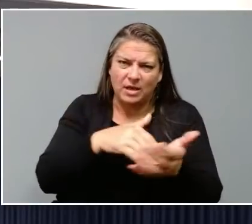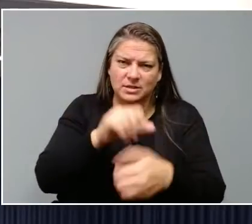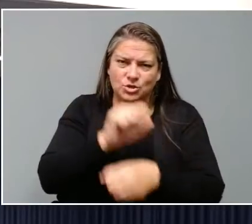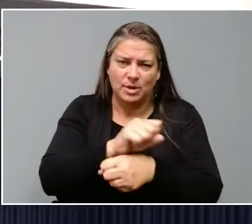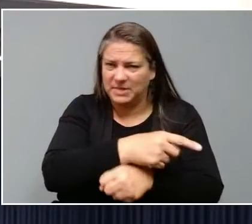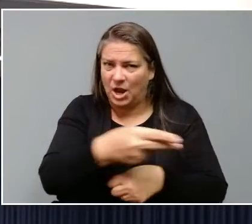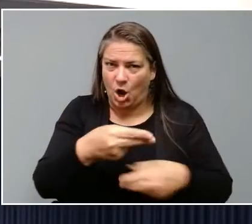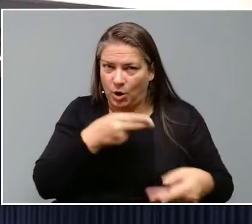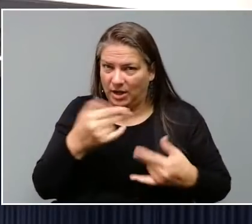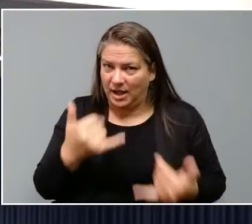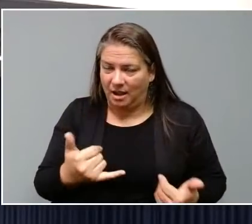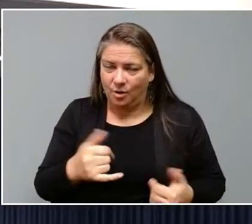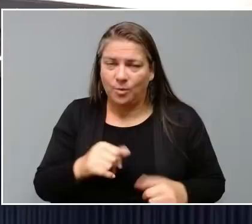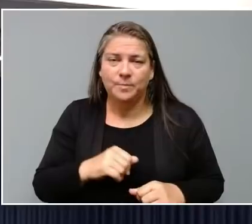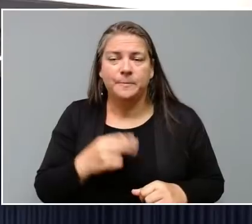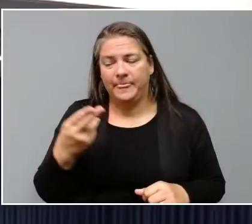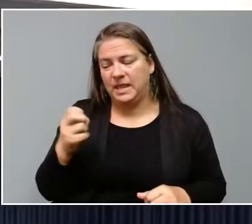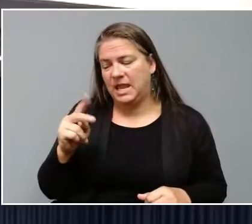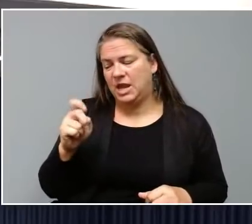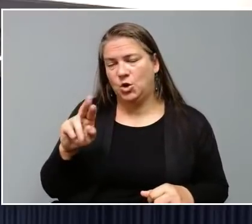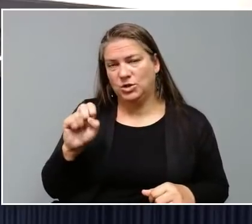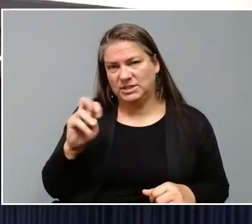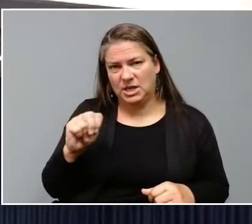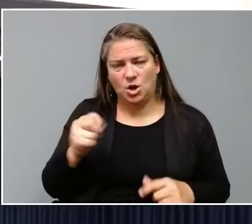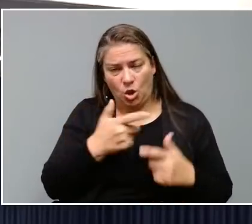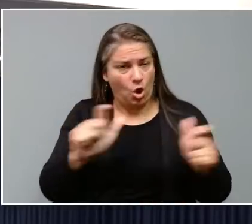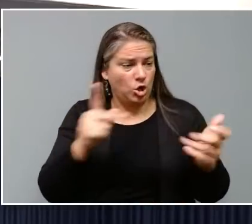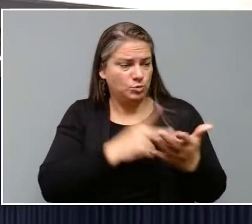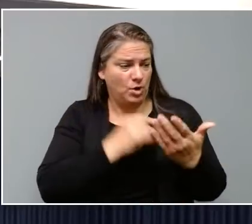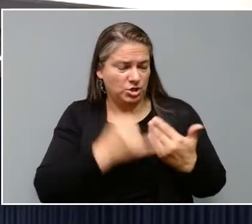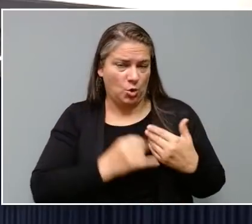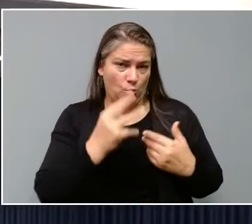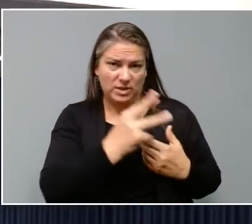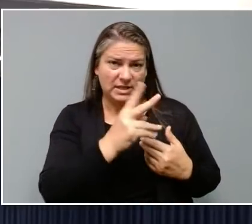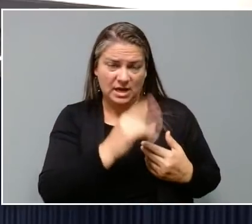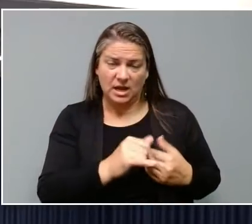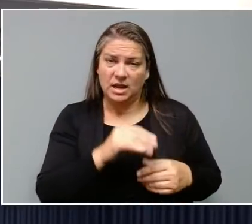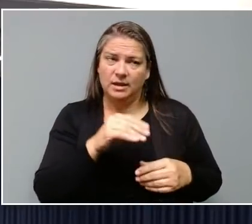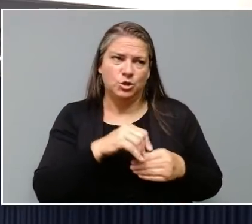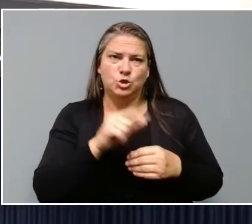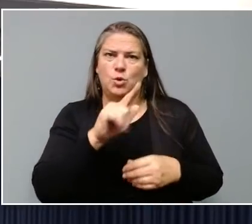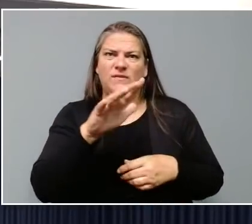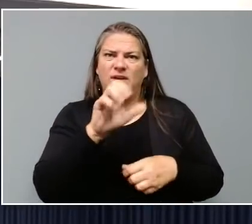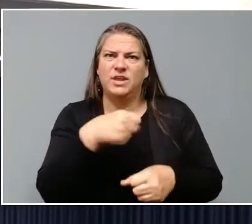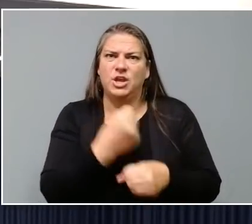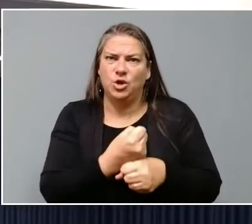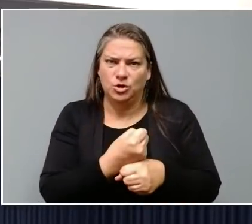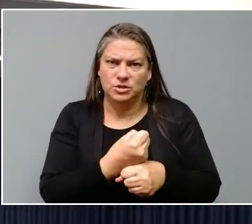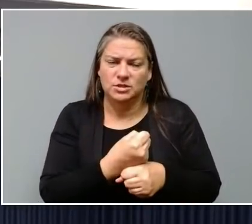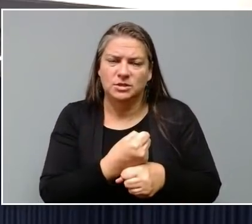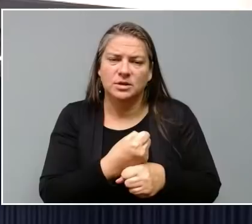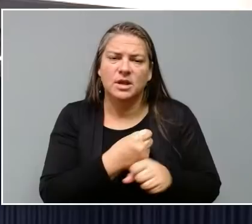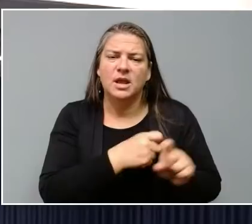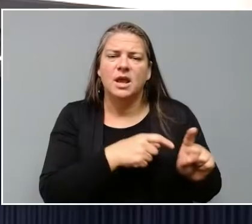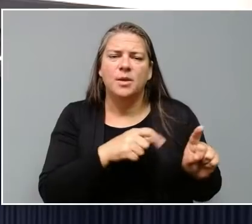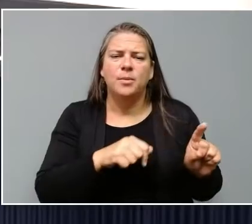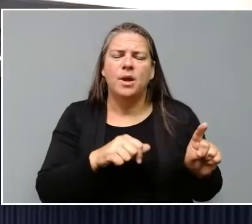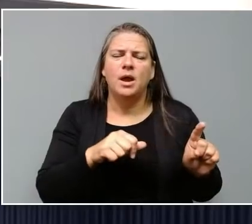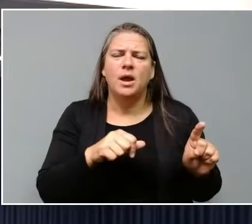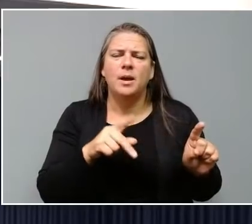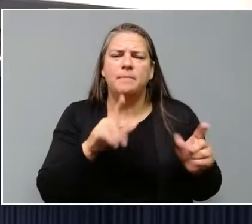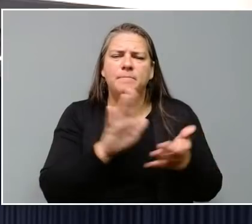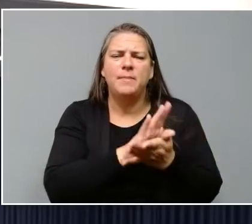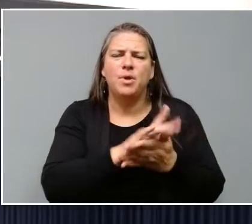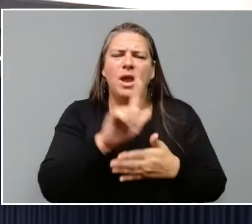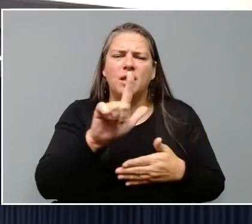now. In Henderson, largest project in Western Kentucky in 25 years. That is Pratt Paper LLC. They're going to create